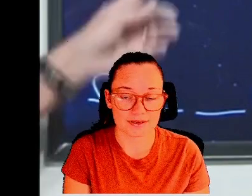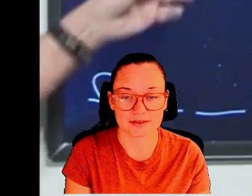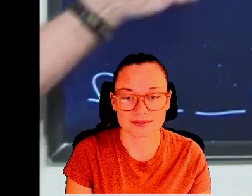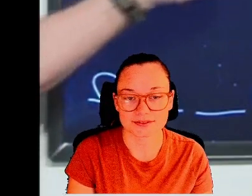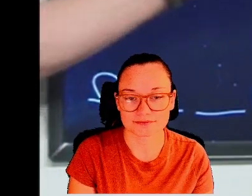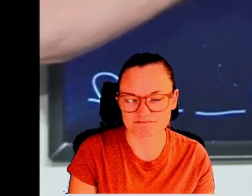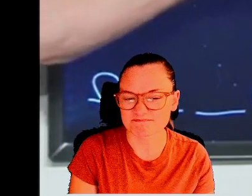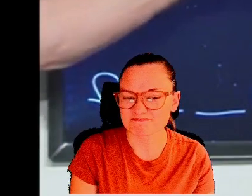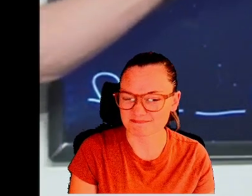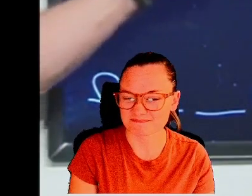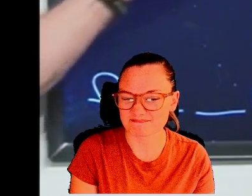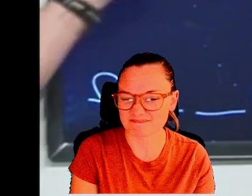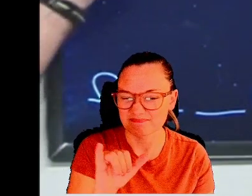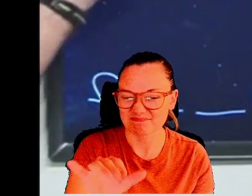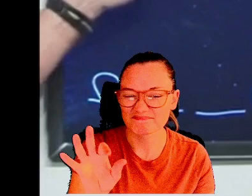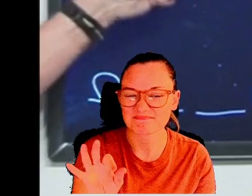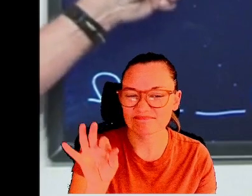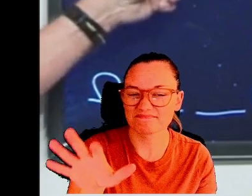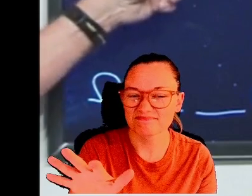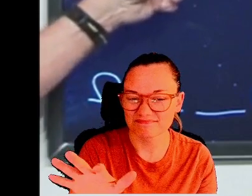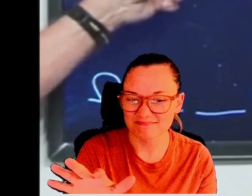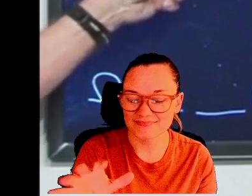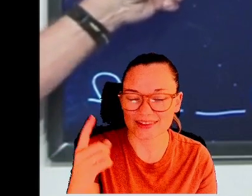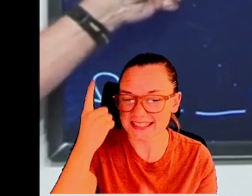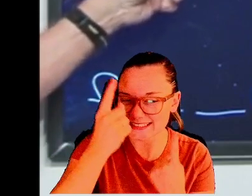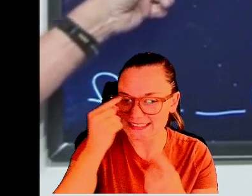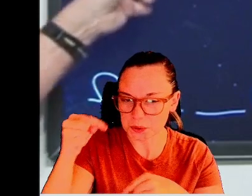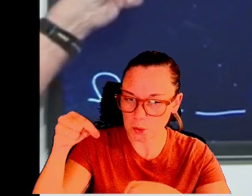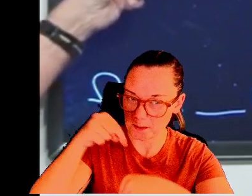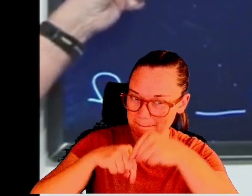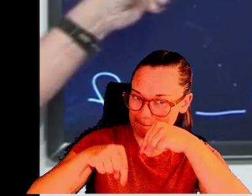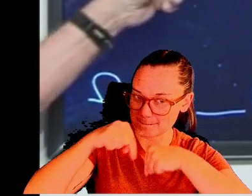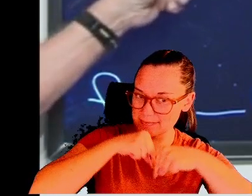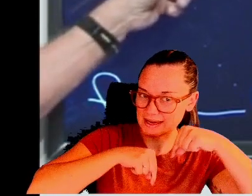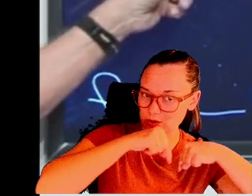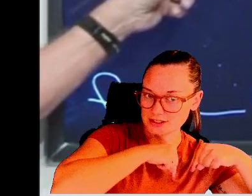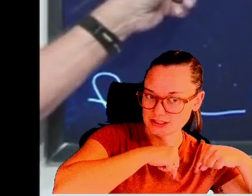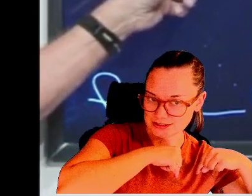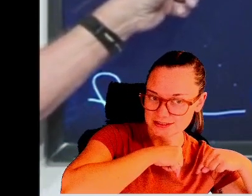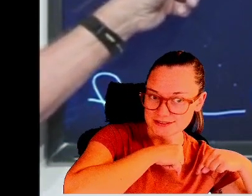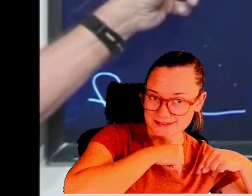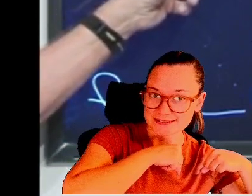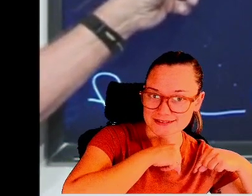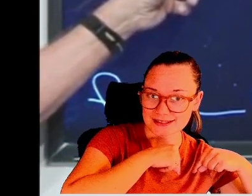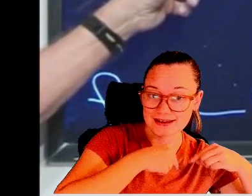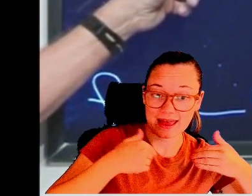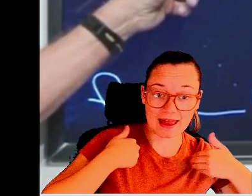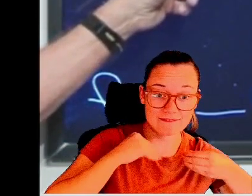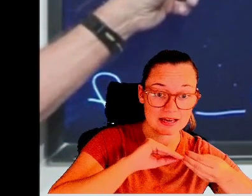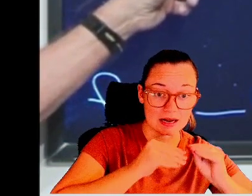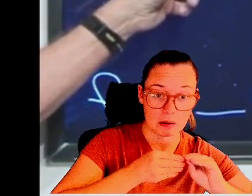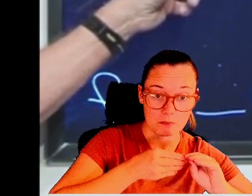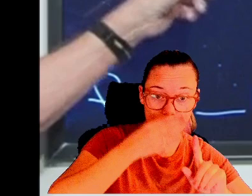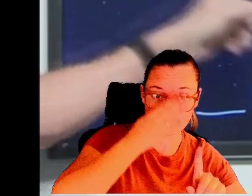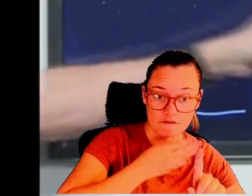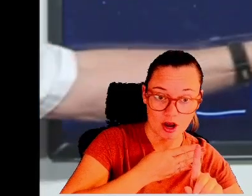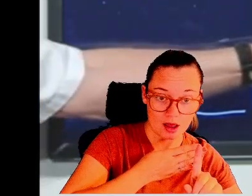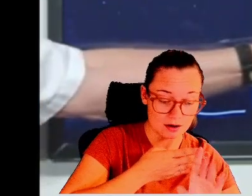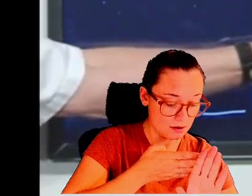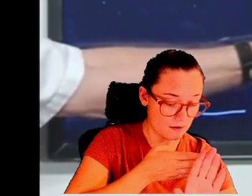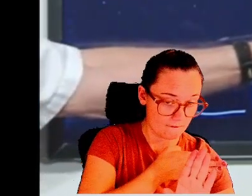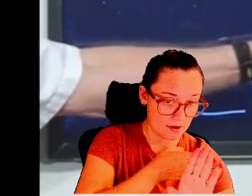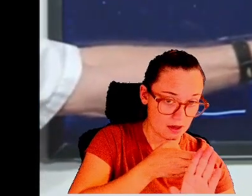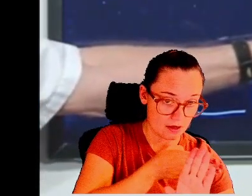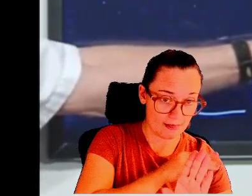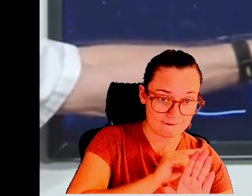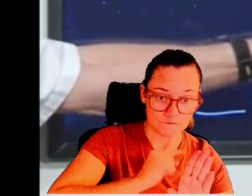way to do it. Just think about going backwards and think about having a term that's in front of the first term, and that'll